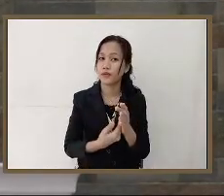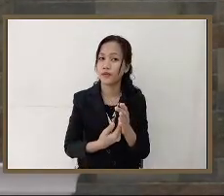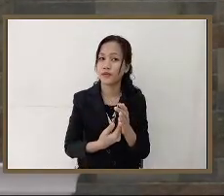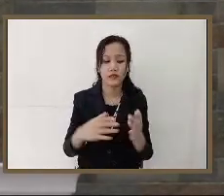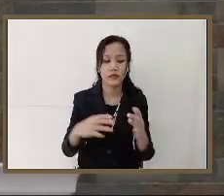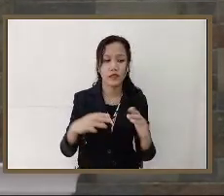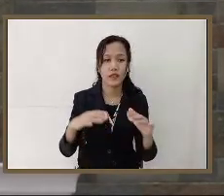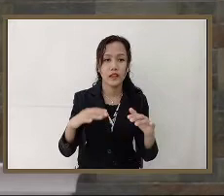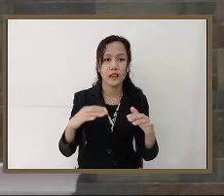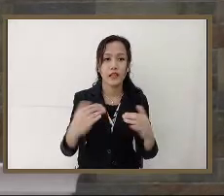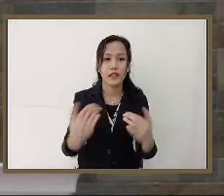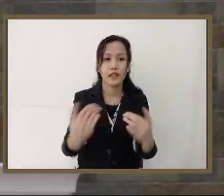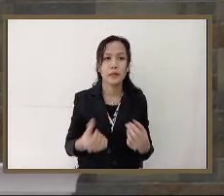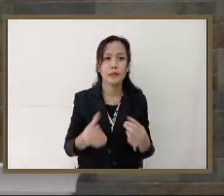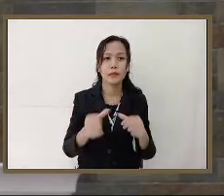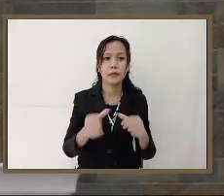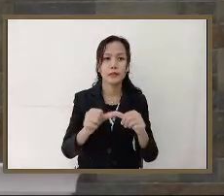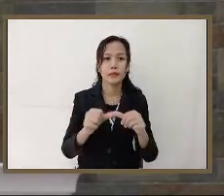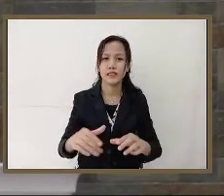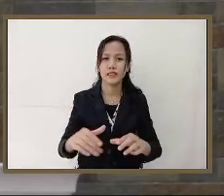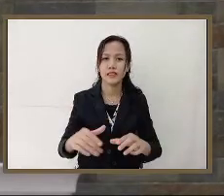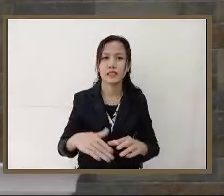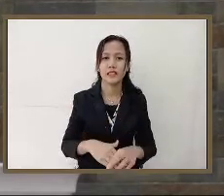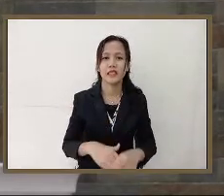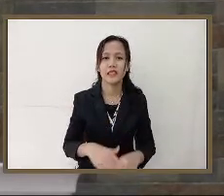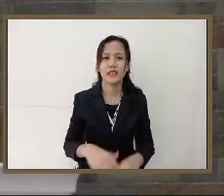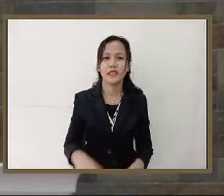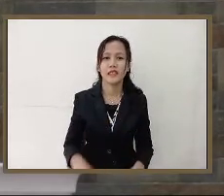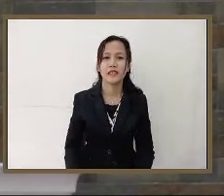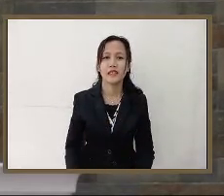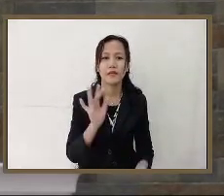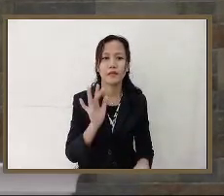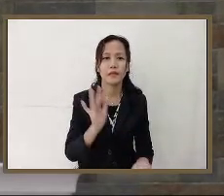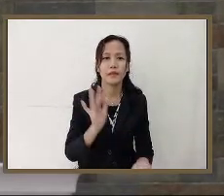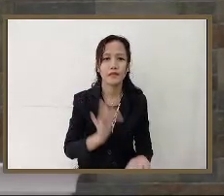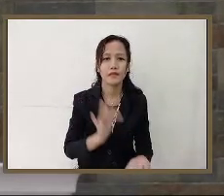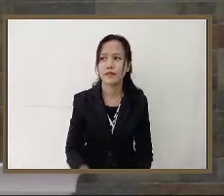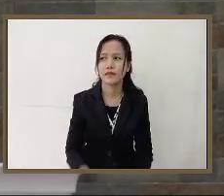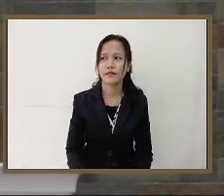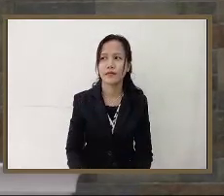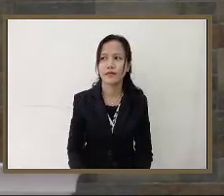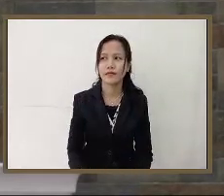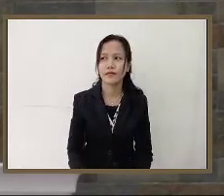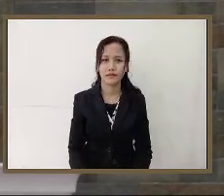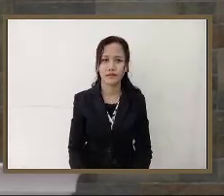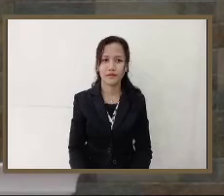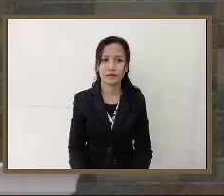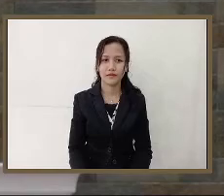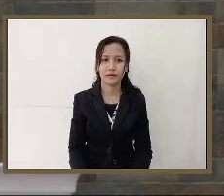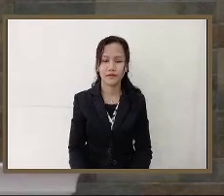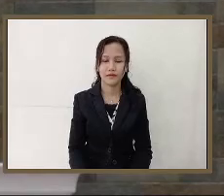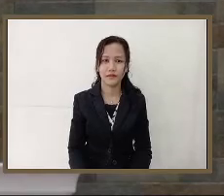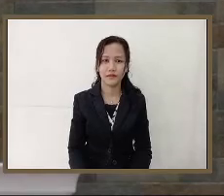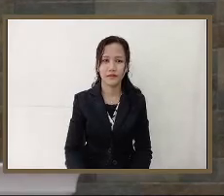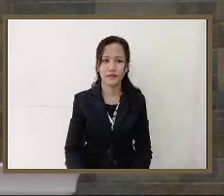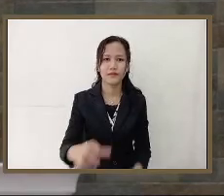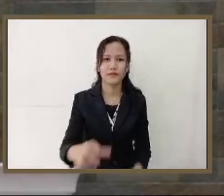period. Okay? During the middle period, ang makikita naman po natin